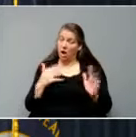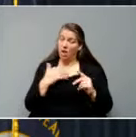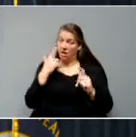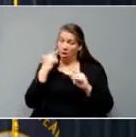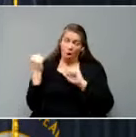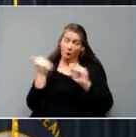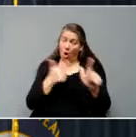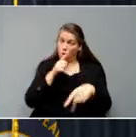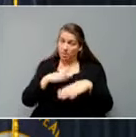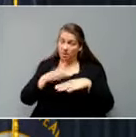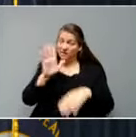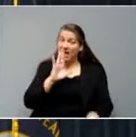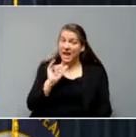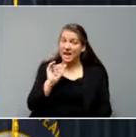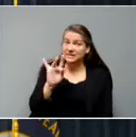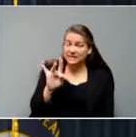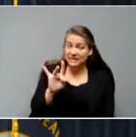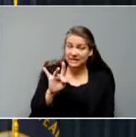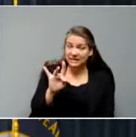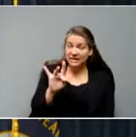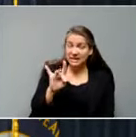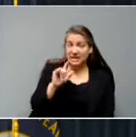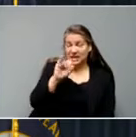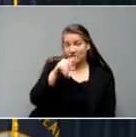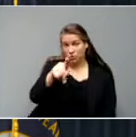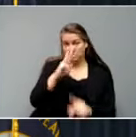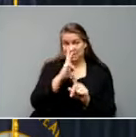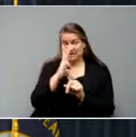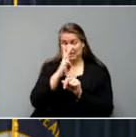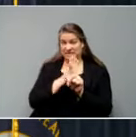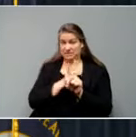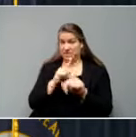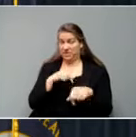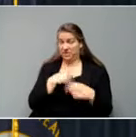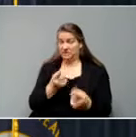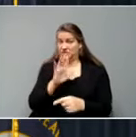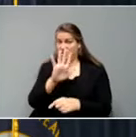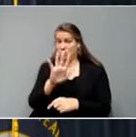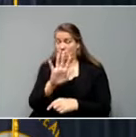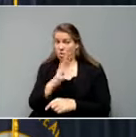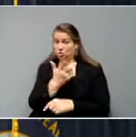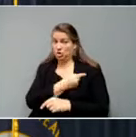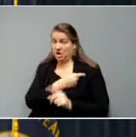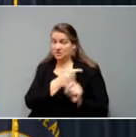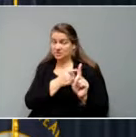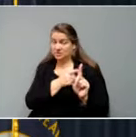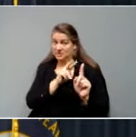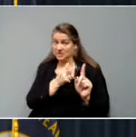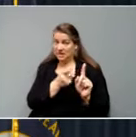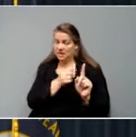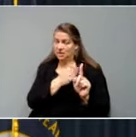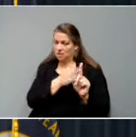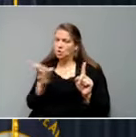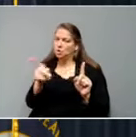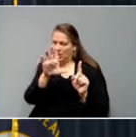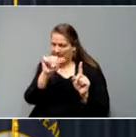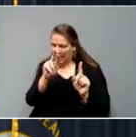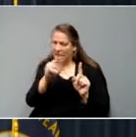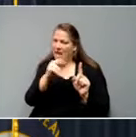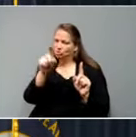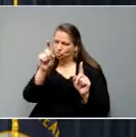18 that's been 6 months since they got their second shot can and should be able to get a